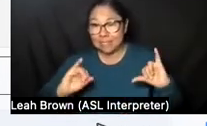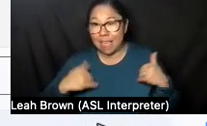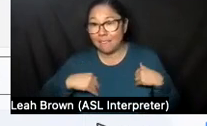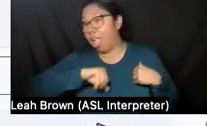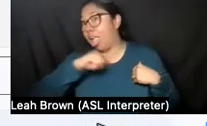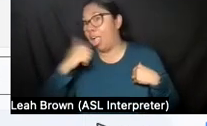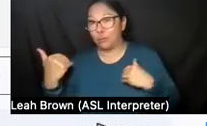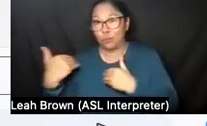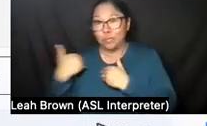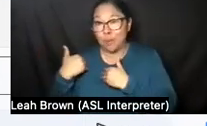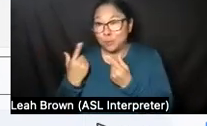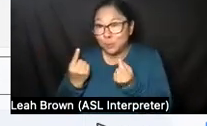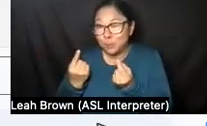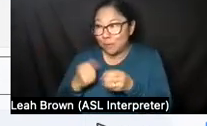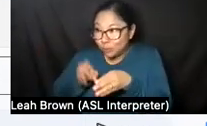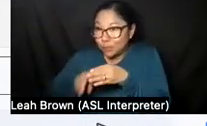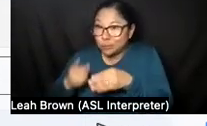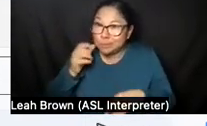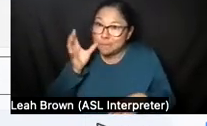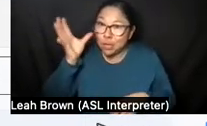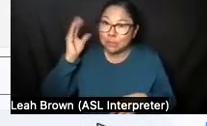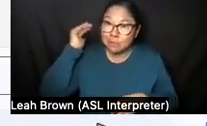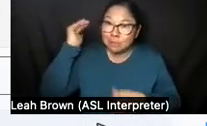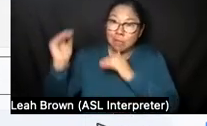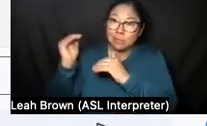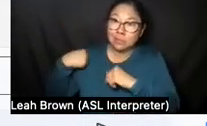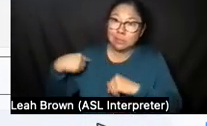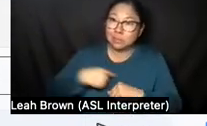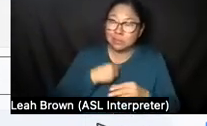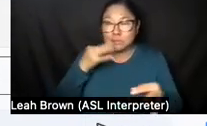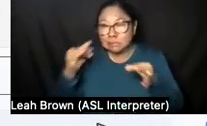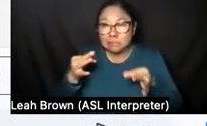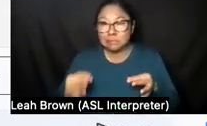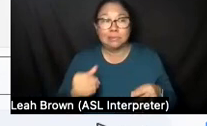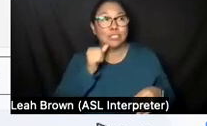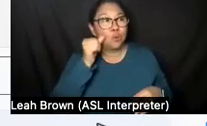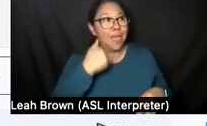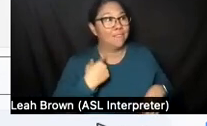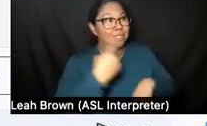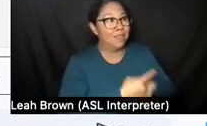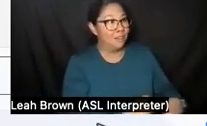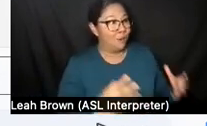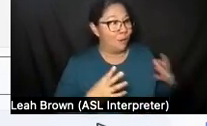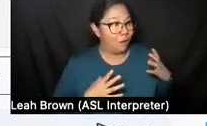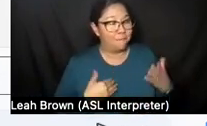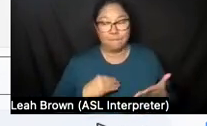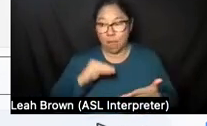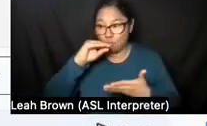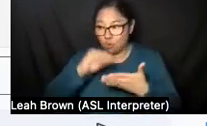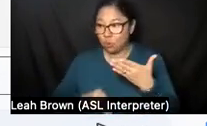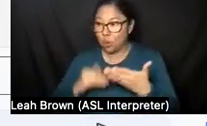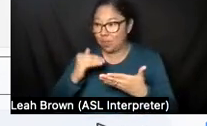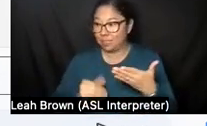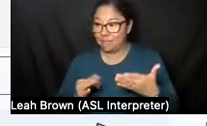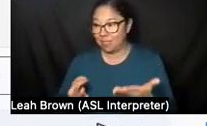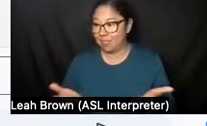their parents and adults. So I'm just kind of walking them through those steps. I had a day off yesterday, and I wrote down a list of things that I wanted to do. And